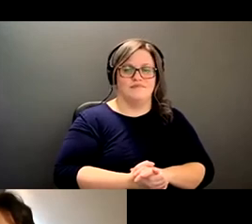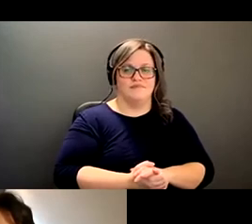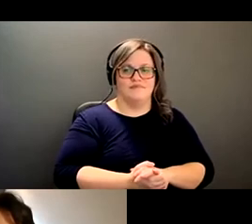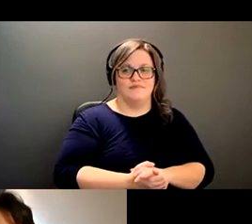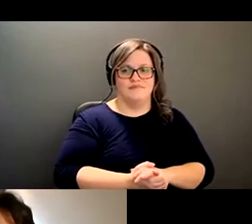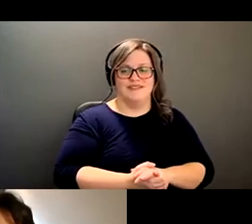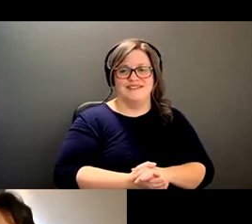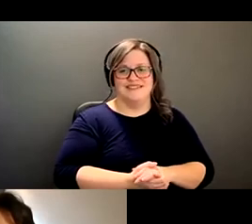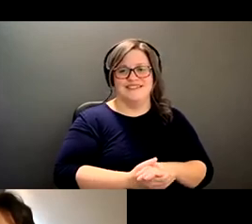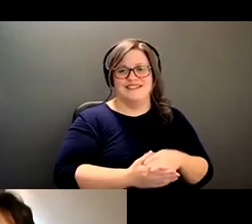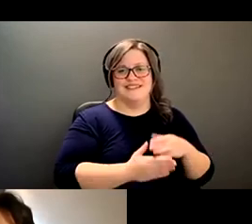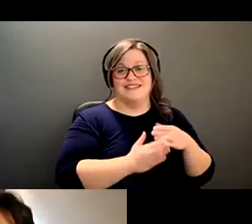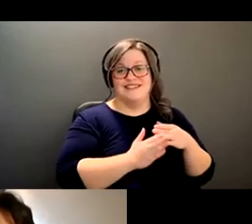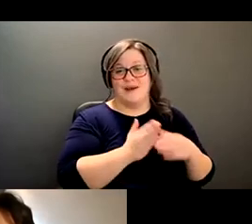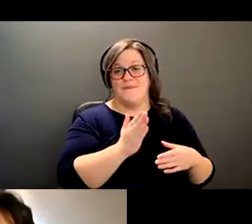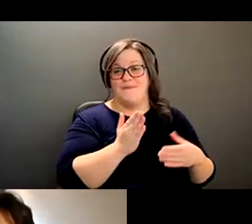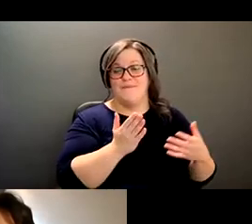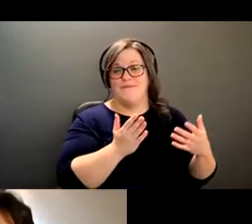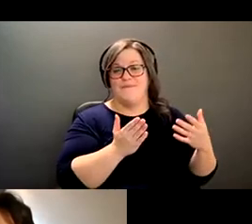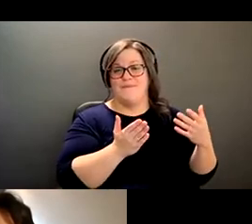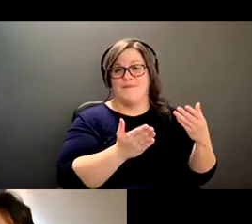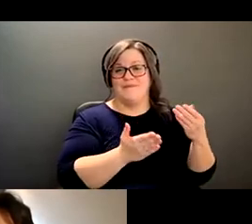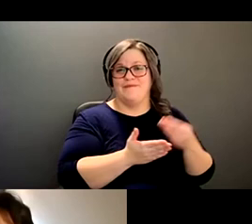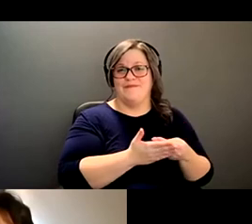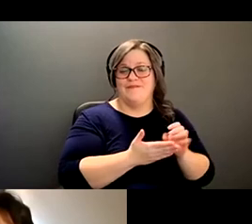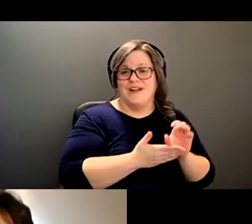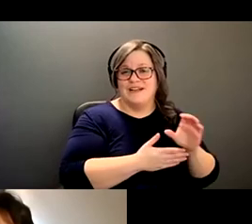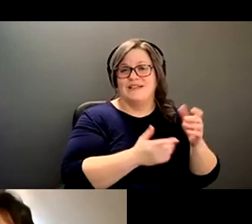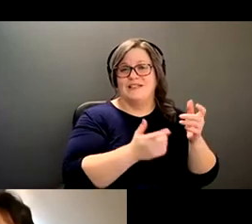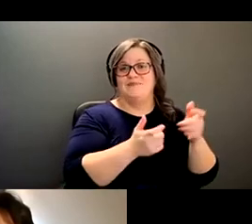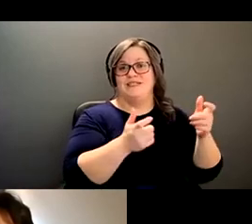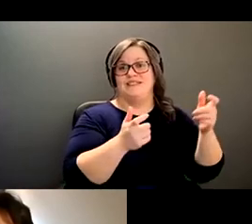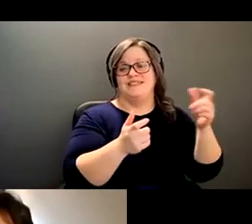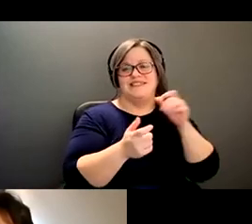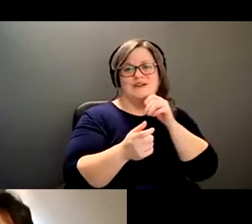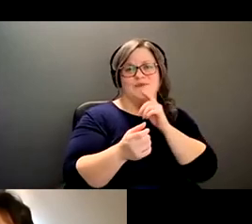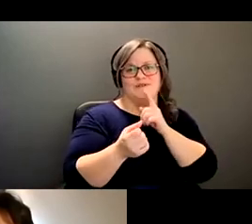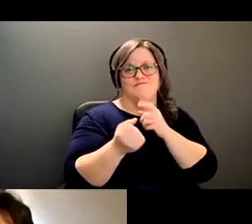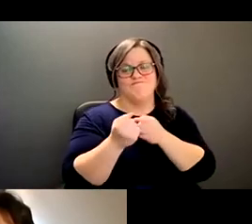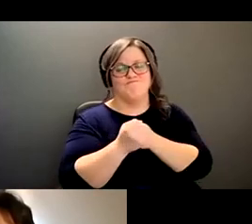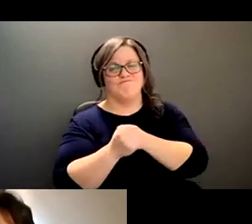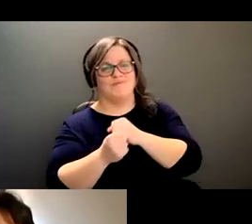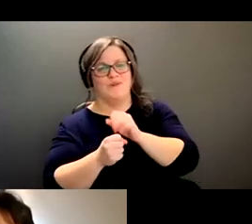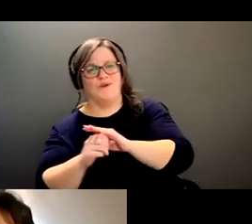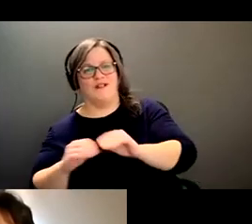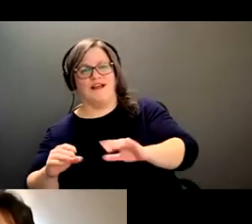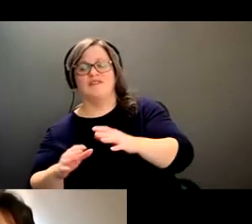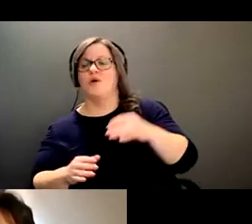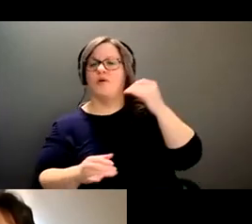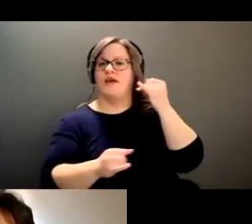land vendors. You know, so yeah, how much are institutions able to let that go,